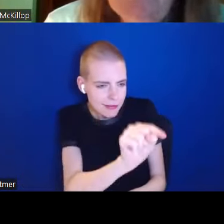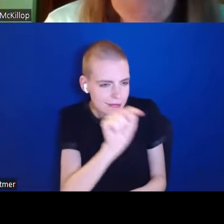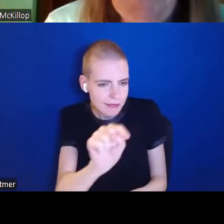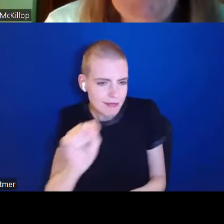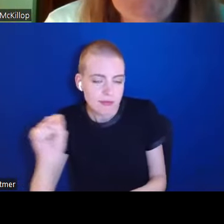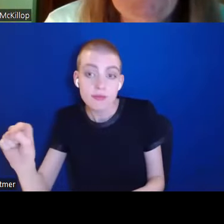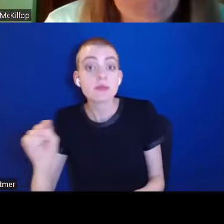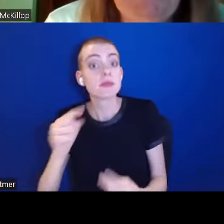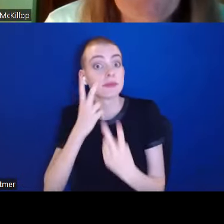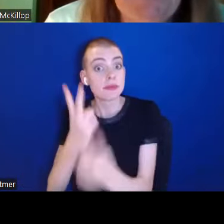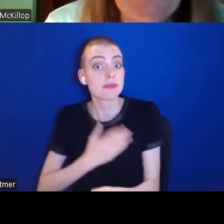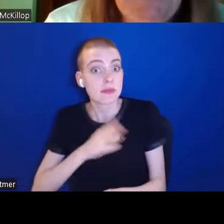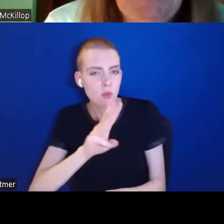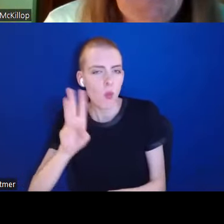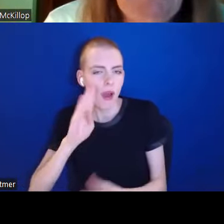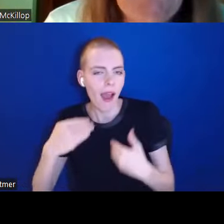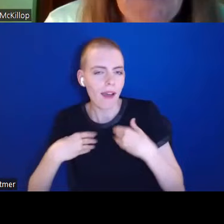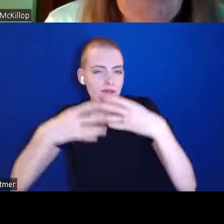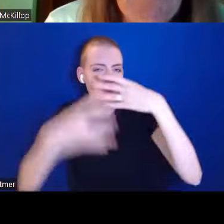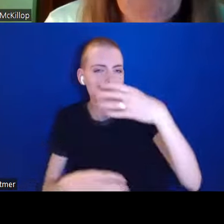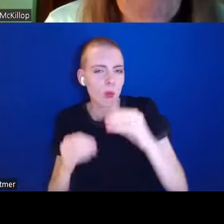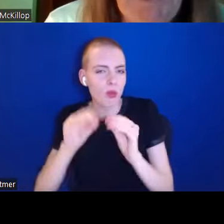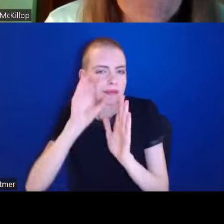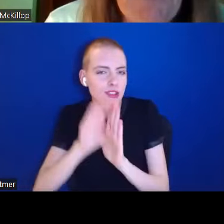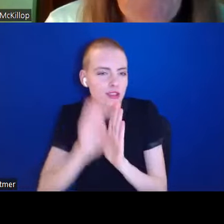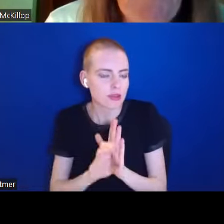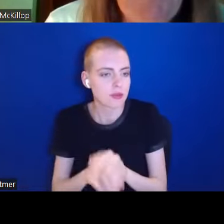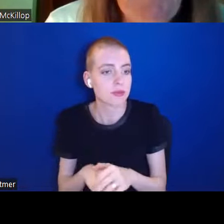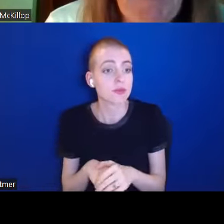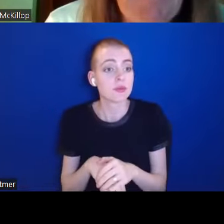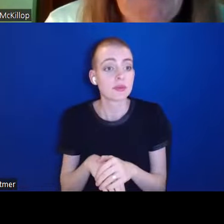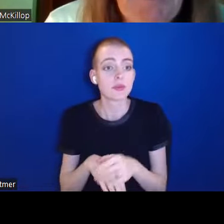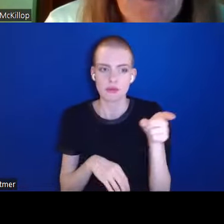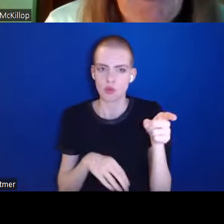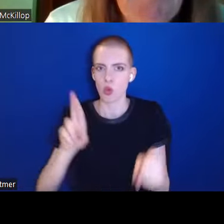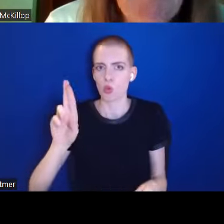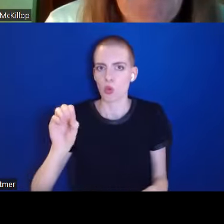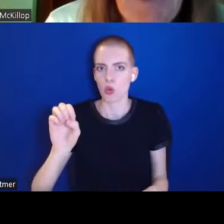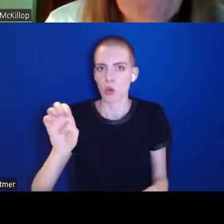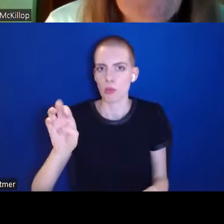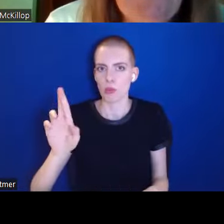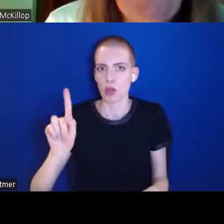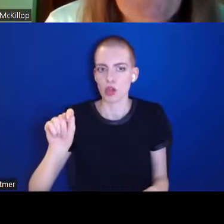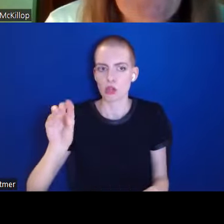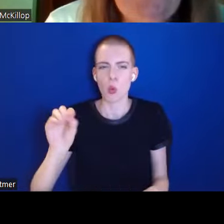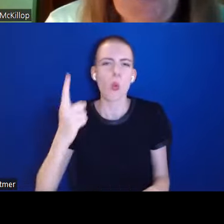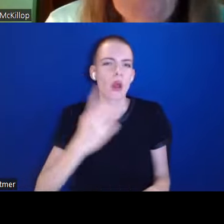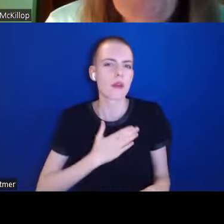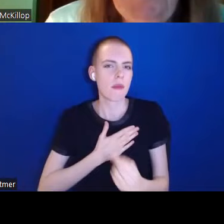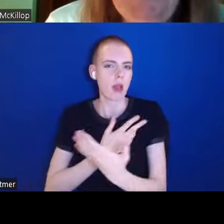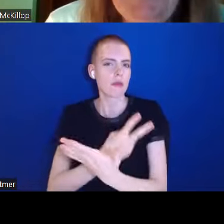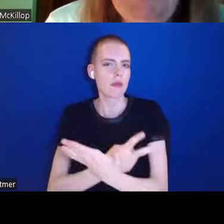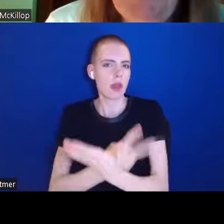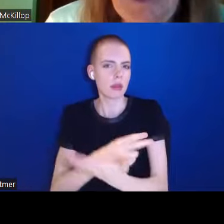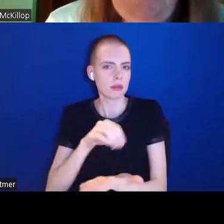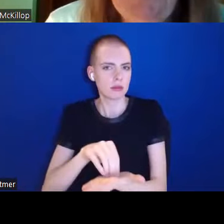see more images of these things. Here's Roberto, one of my master's students who started with